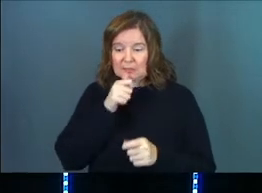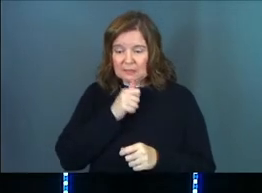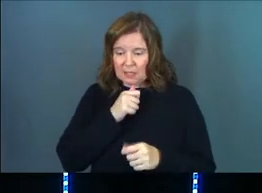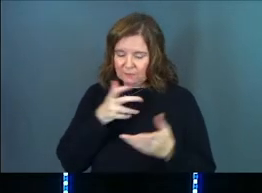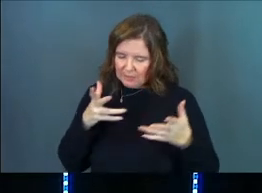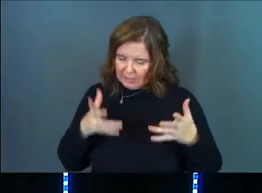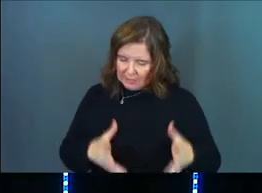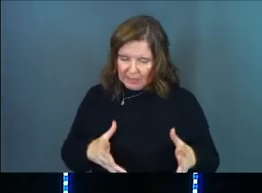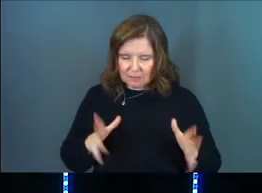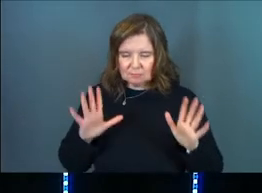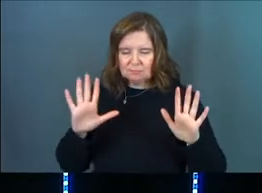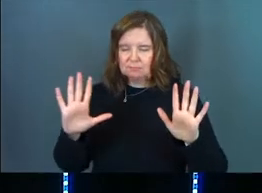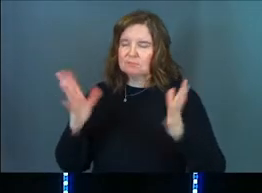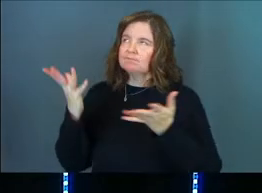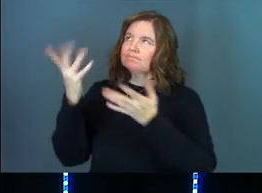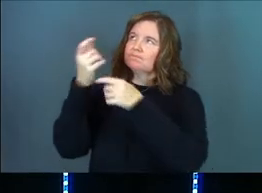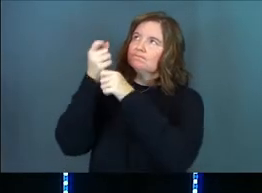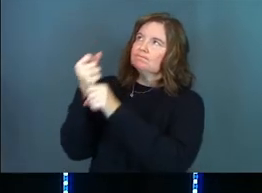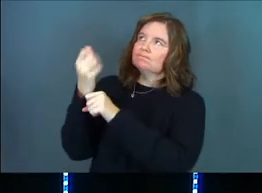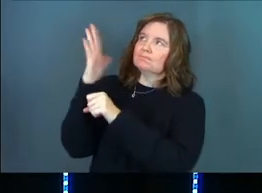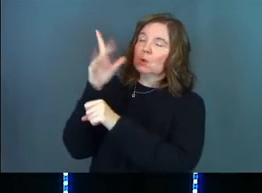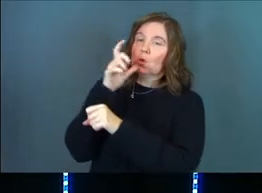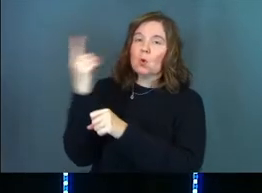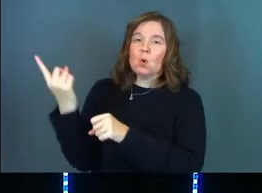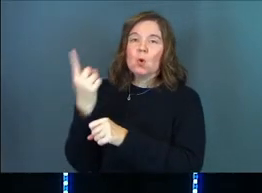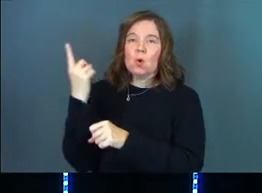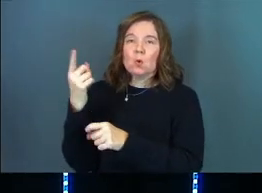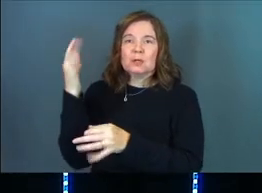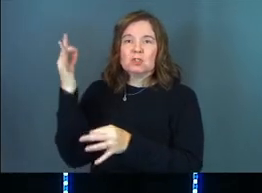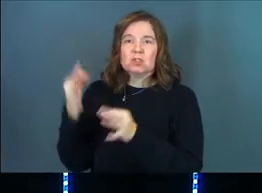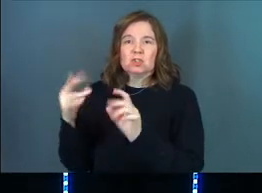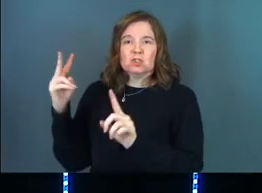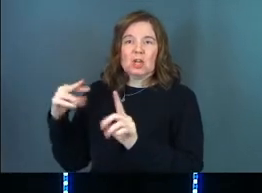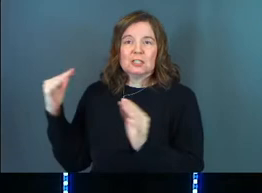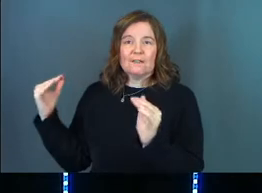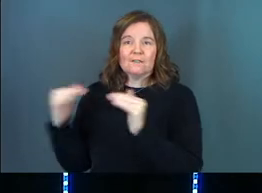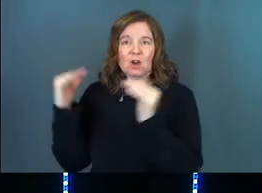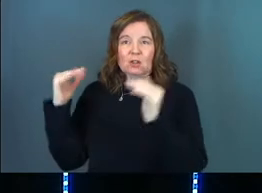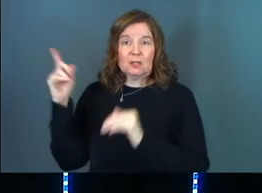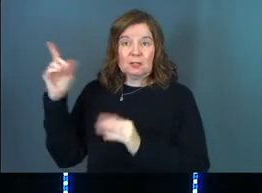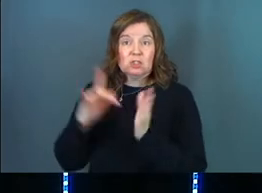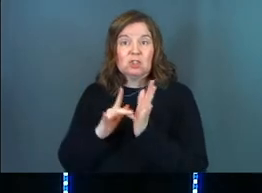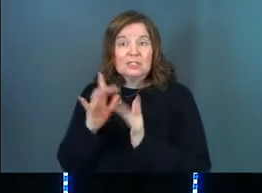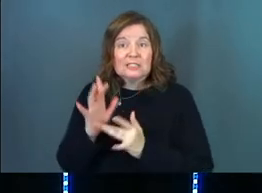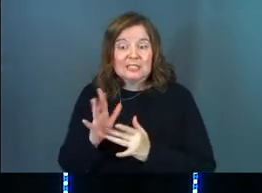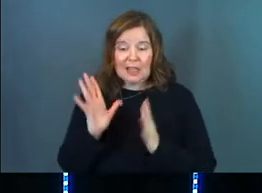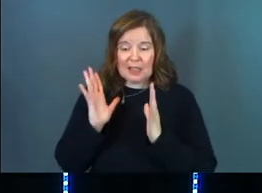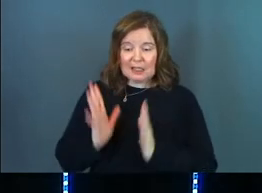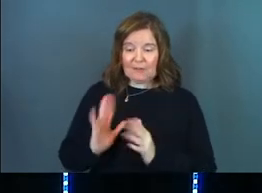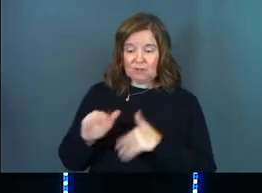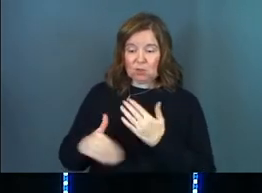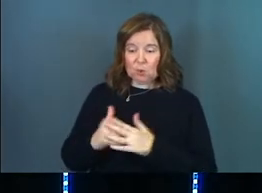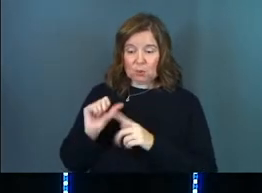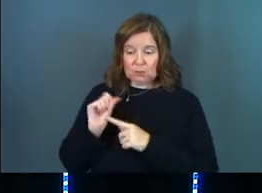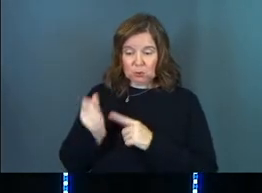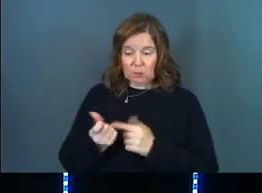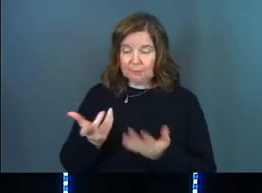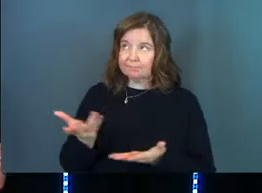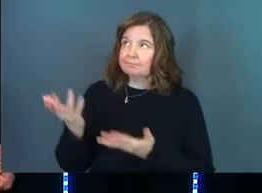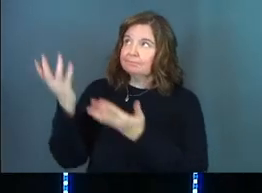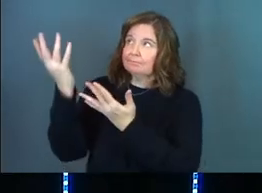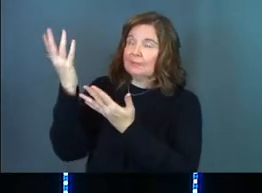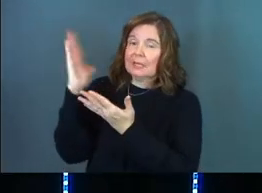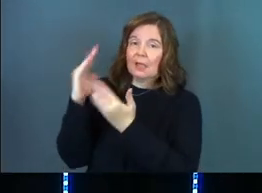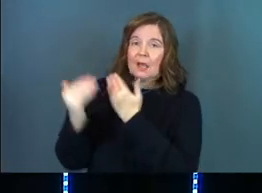He left his case in the hands of God, who always judges fairly. Jesus left his entire situation